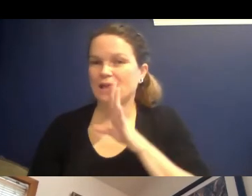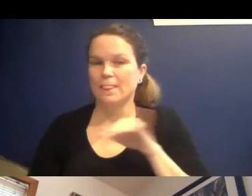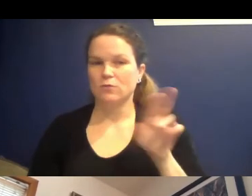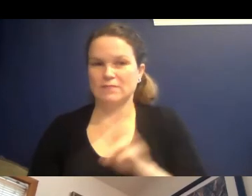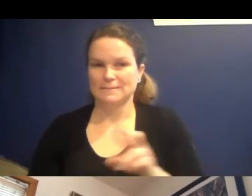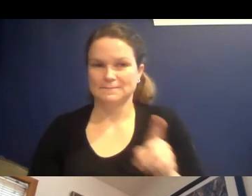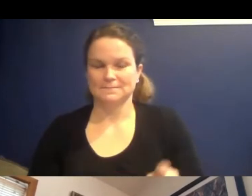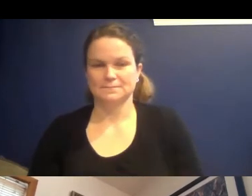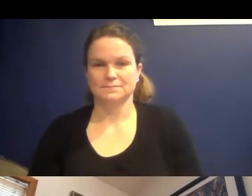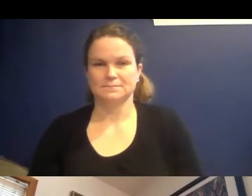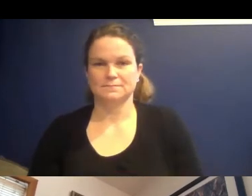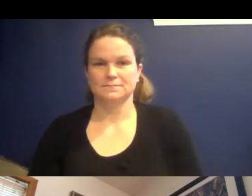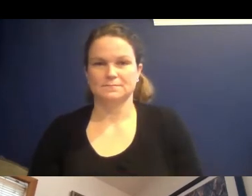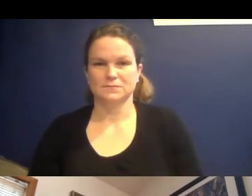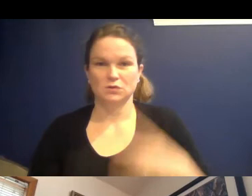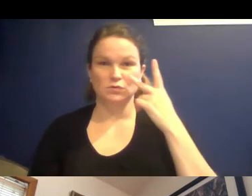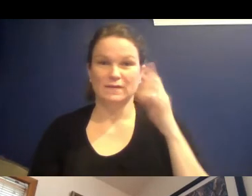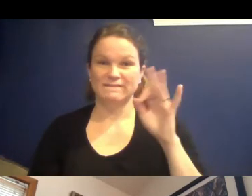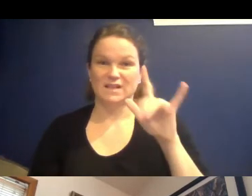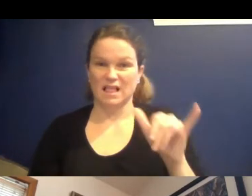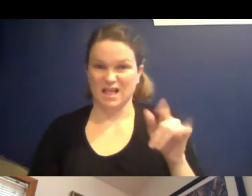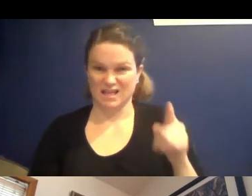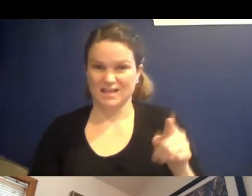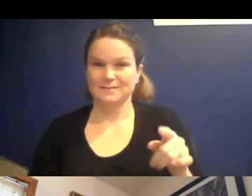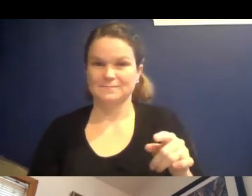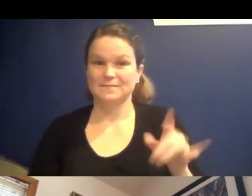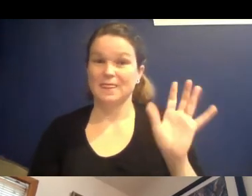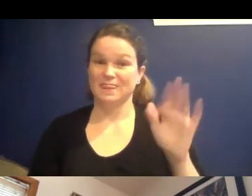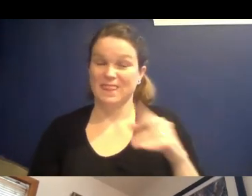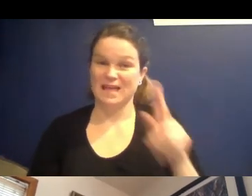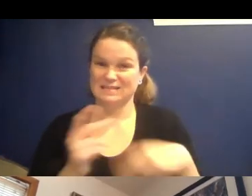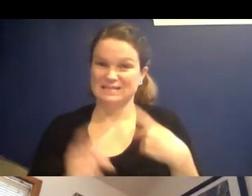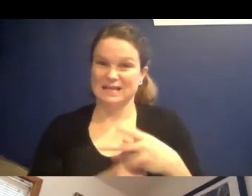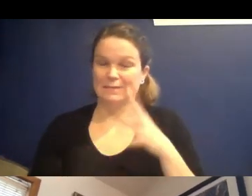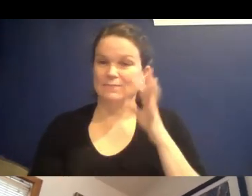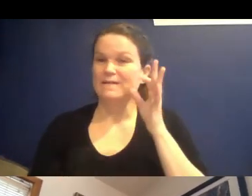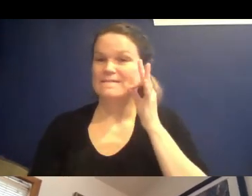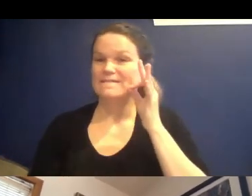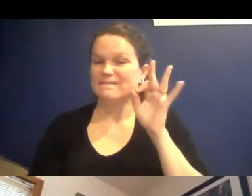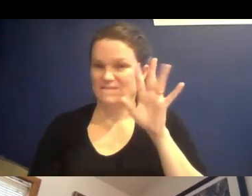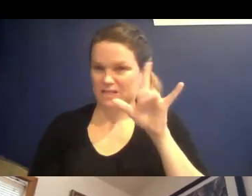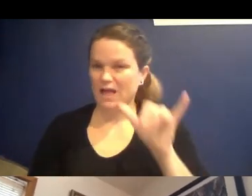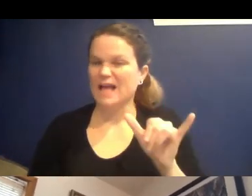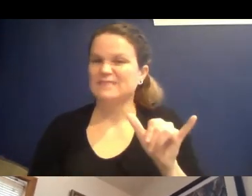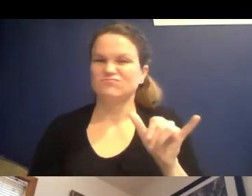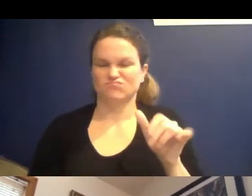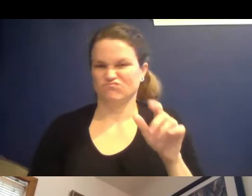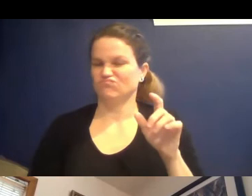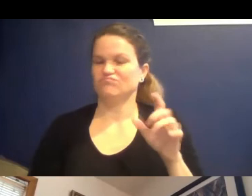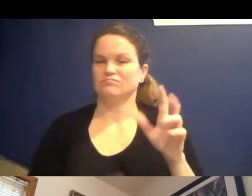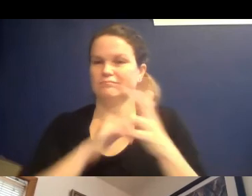You can see a taconid fly on the upper right. That fly is a parasite in that it lays its eggs